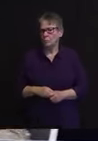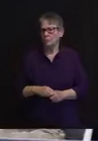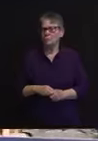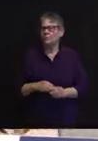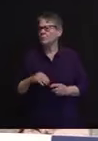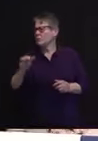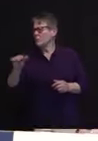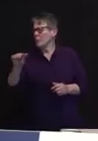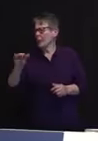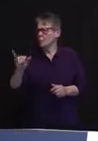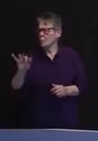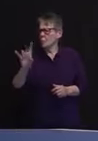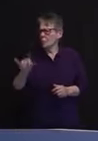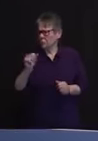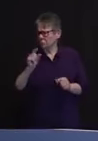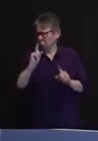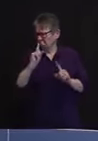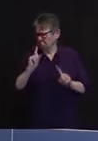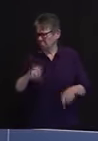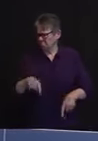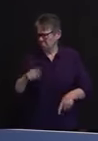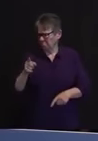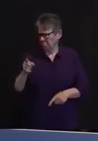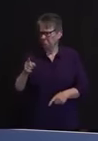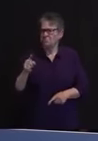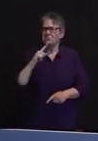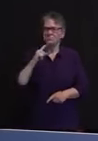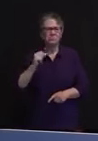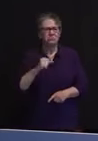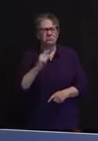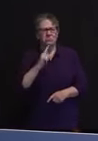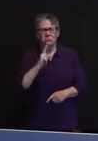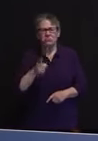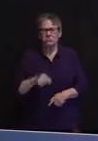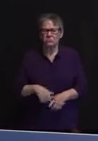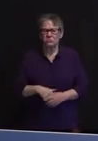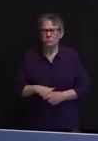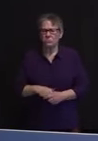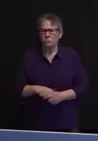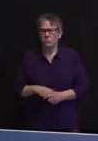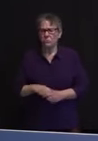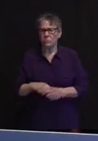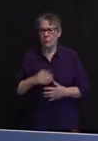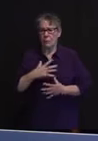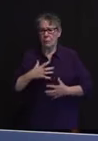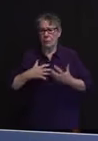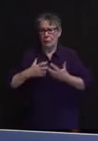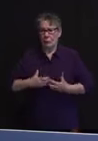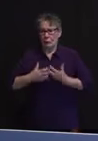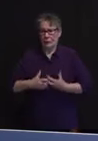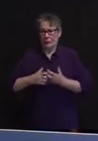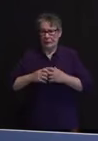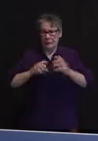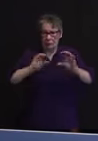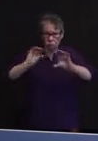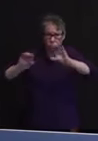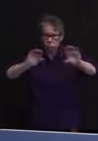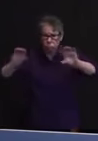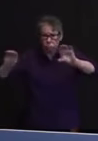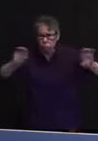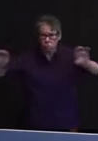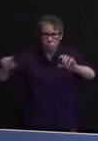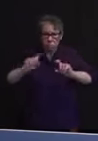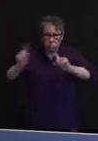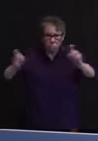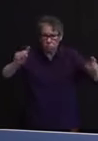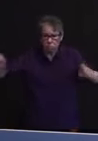allocation guidelines, they would only come into effect if not only all traditional ventilators are in use,